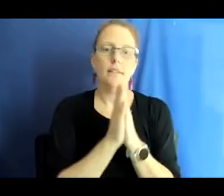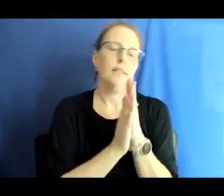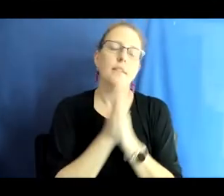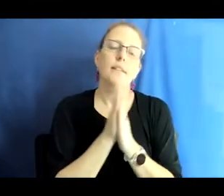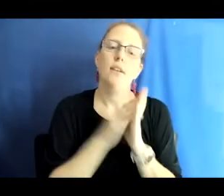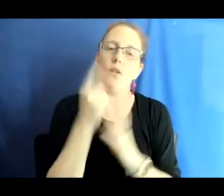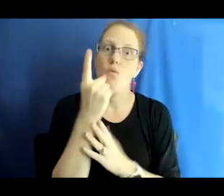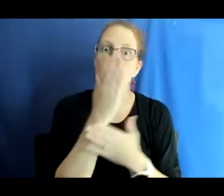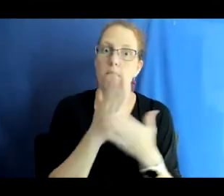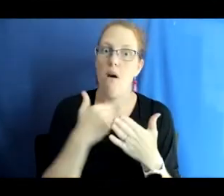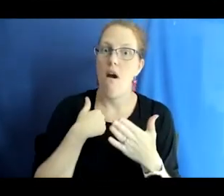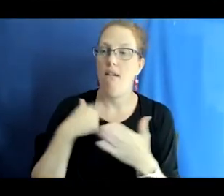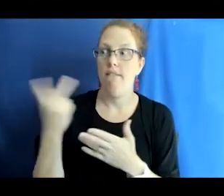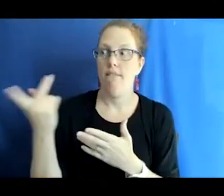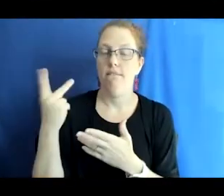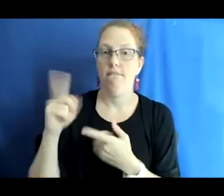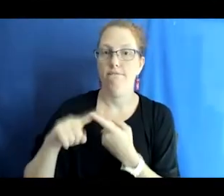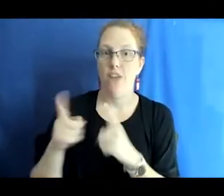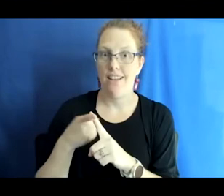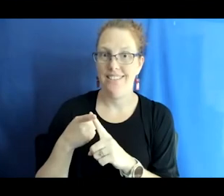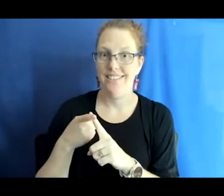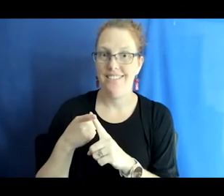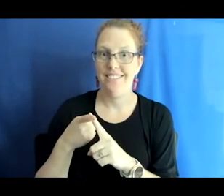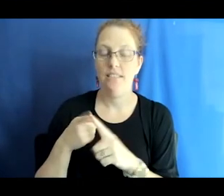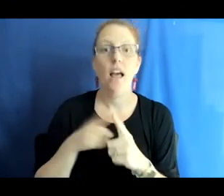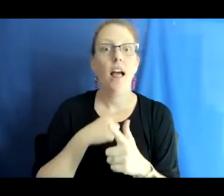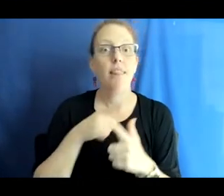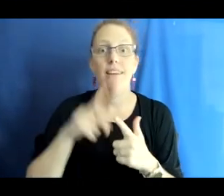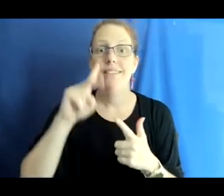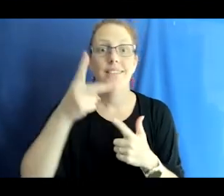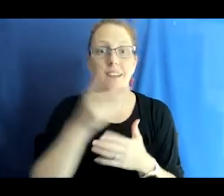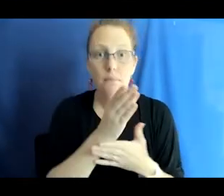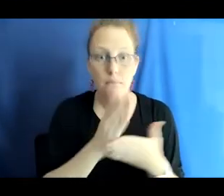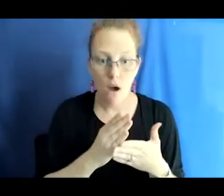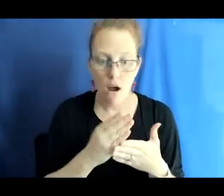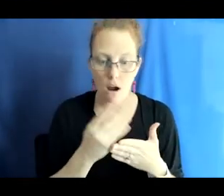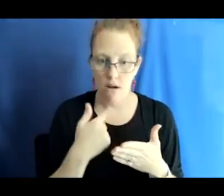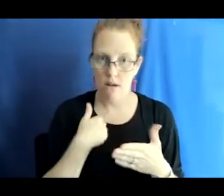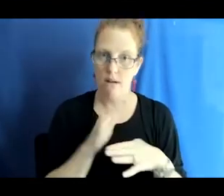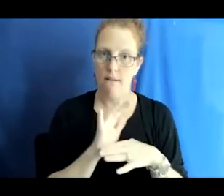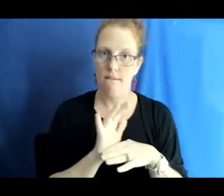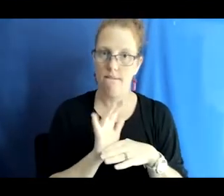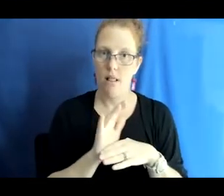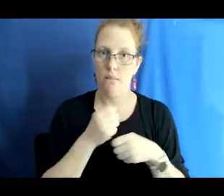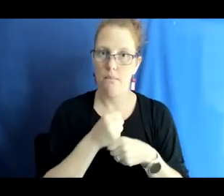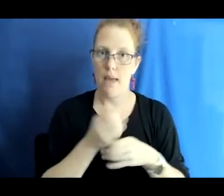you hope that you have a film that kind of works. And like being in between those roles is I felt was really